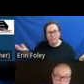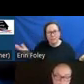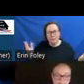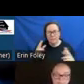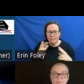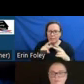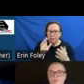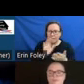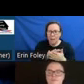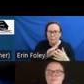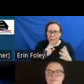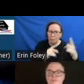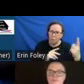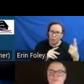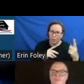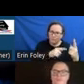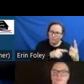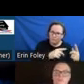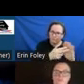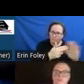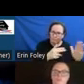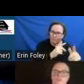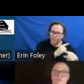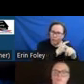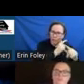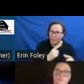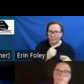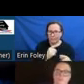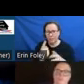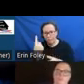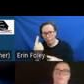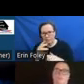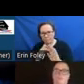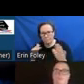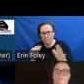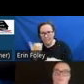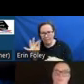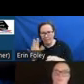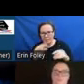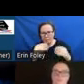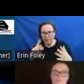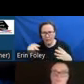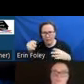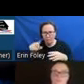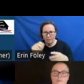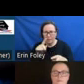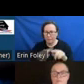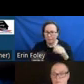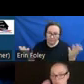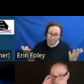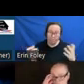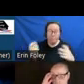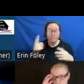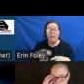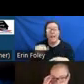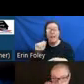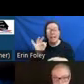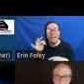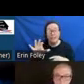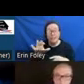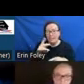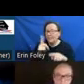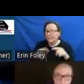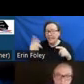The other thing to be aware of about AFC is that in general, you cannot combine it with food stamps. The only